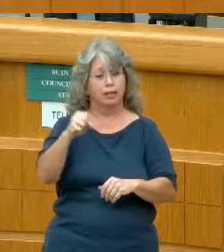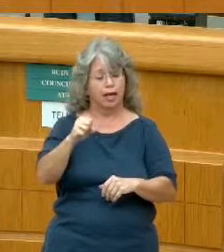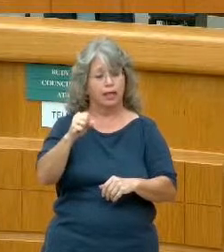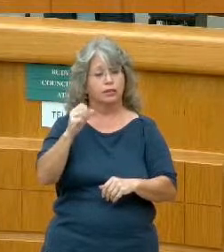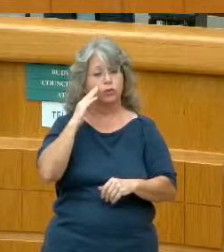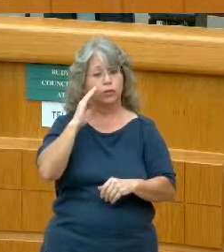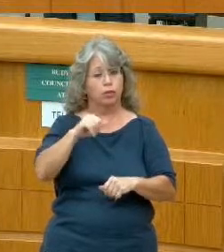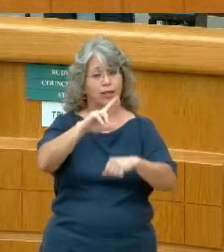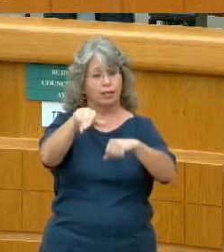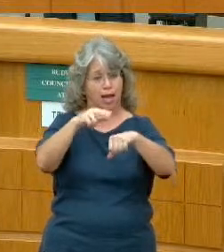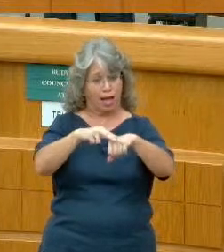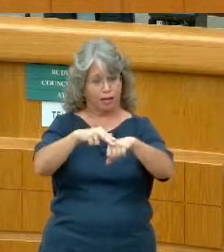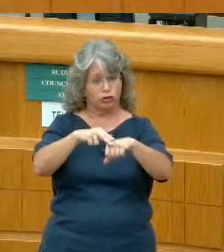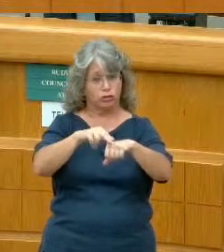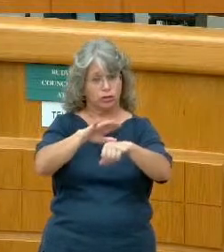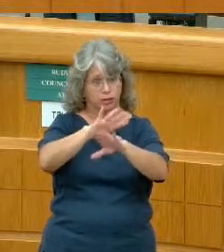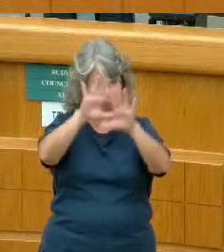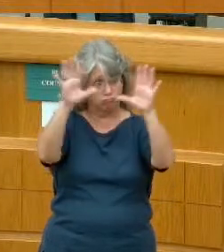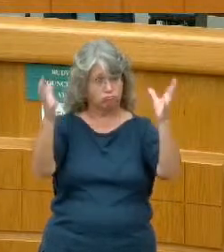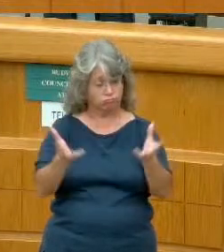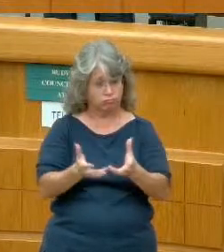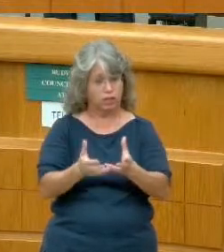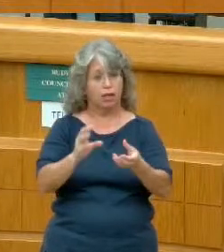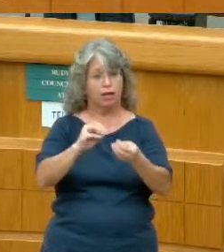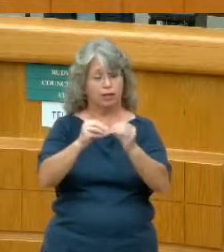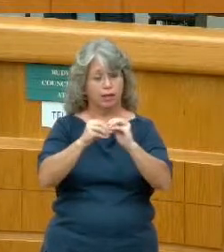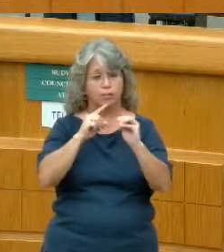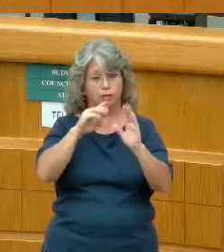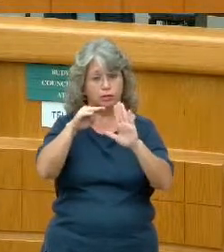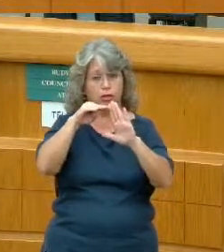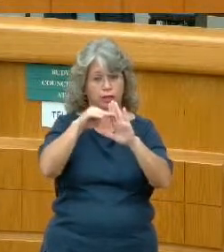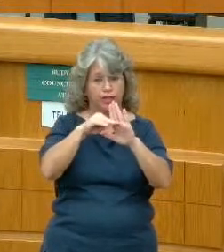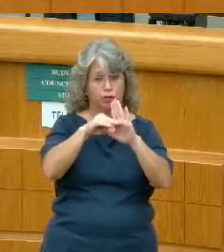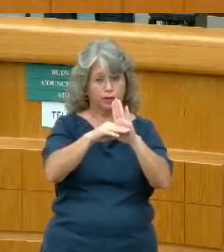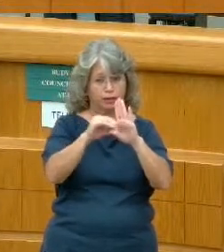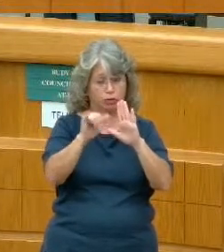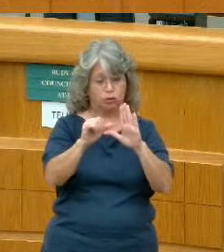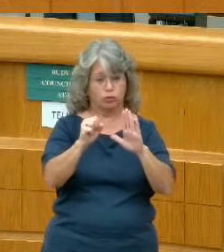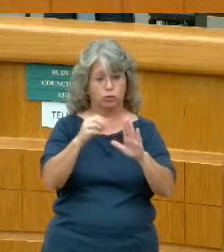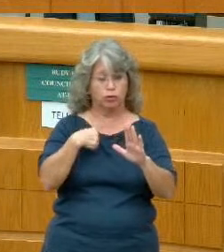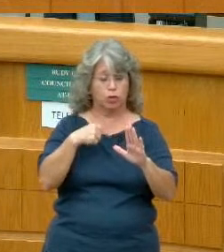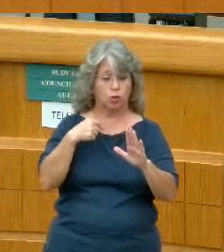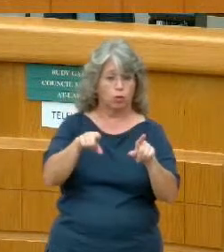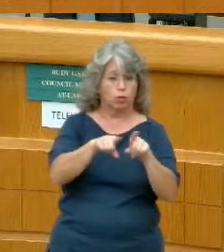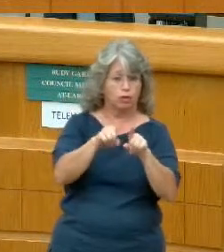the cases have also been decreasing. So we're